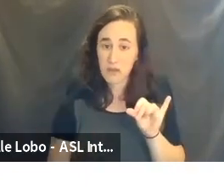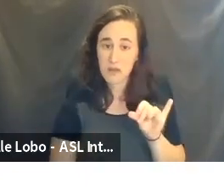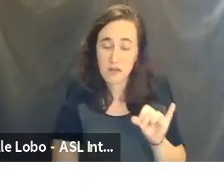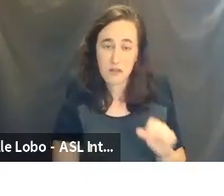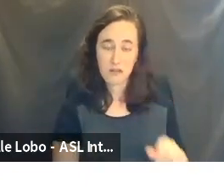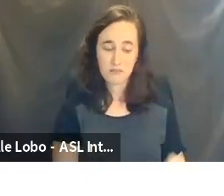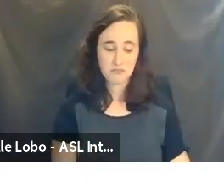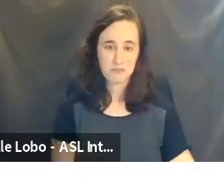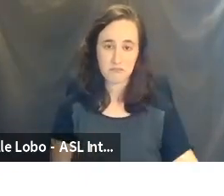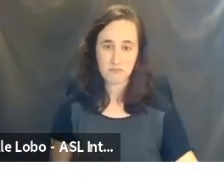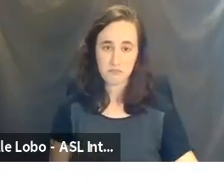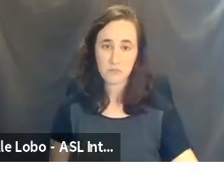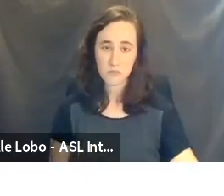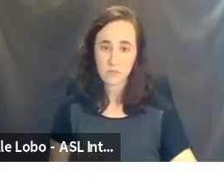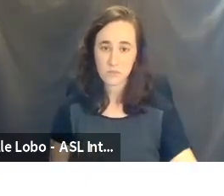in person,